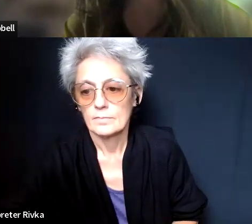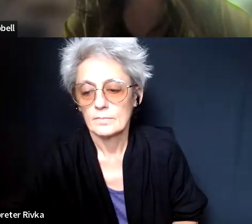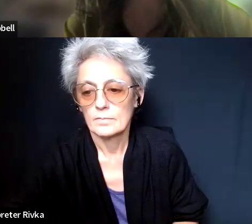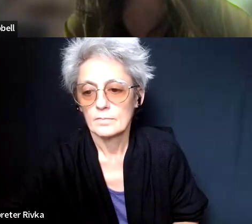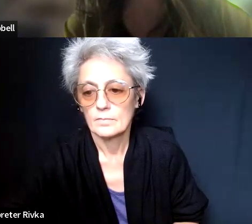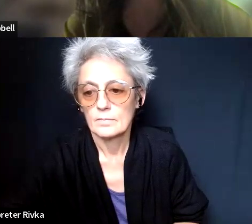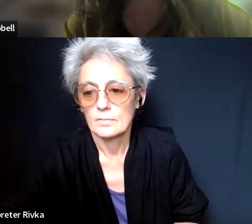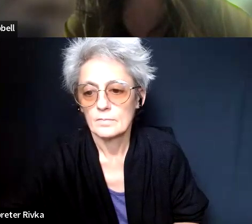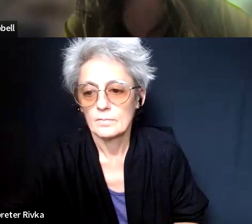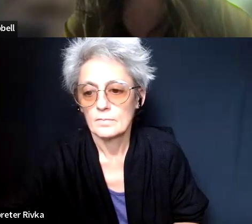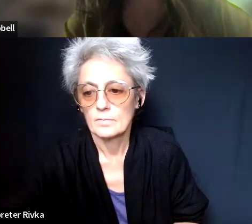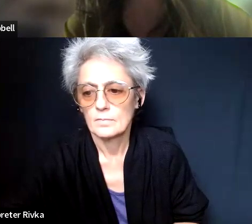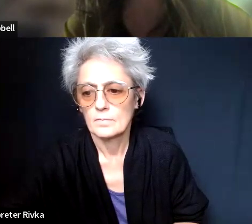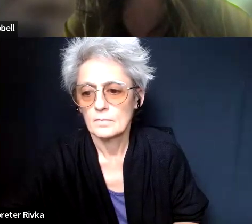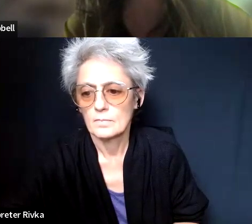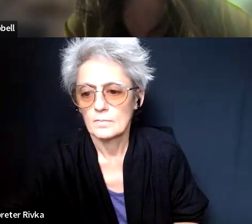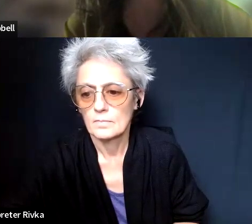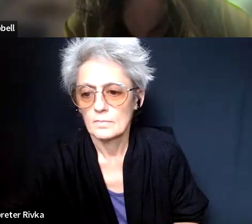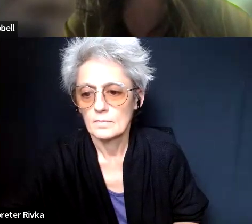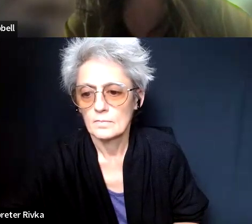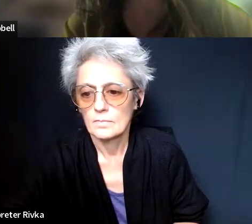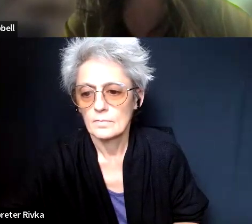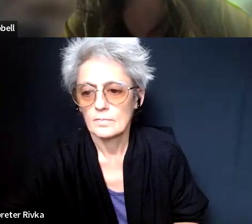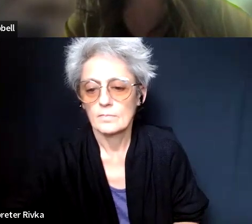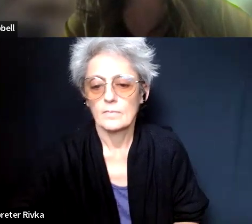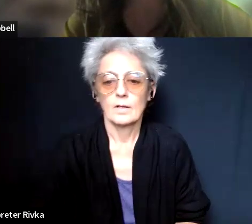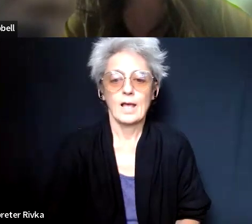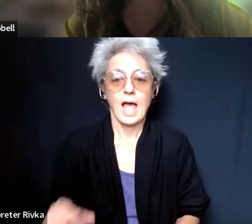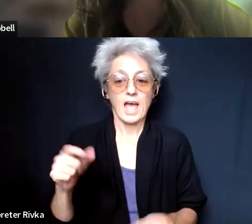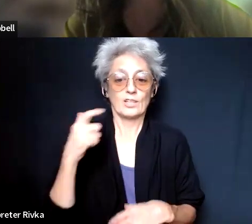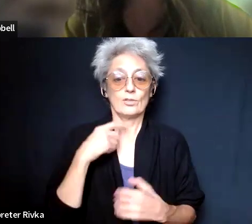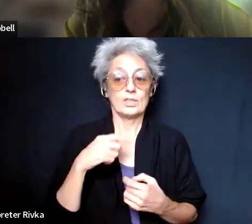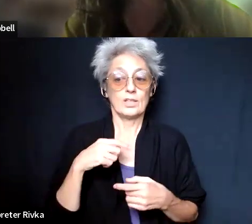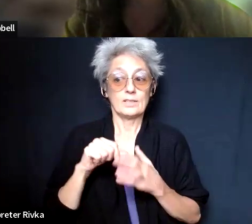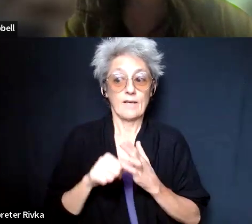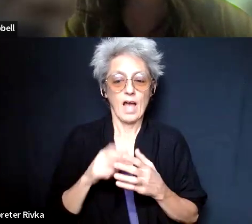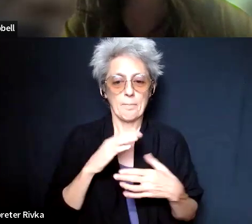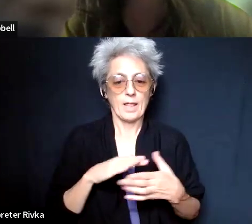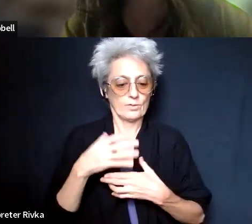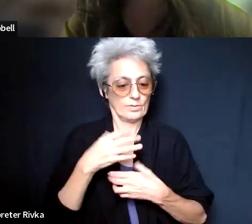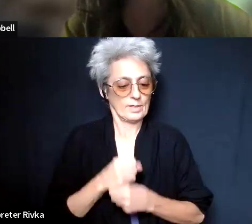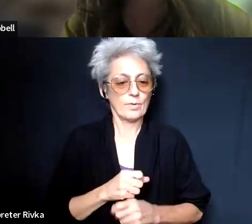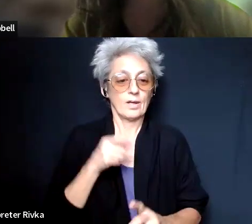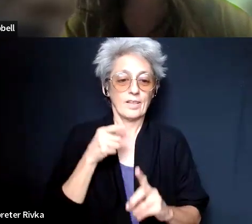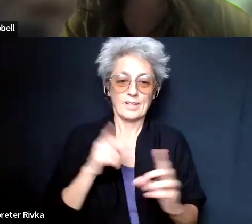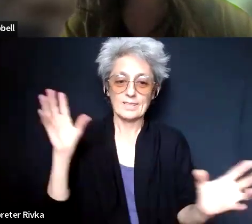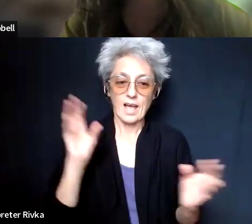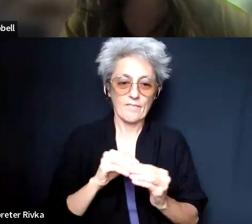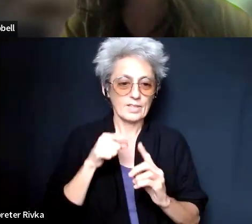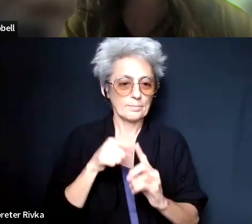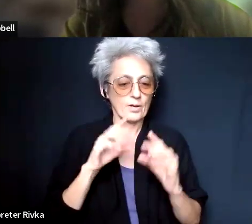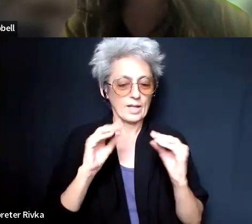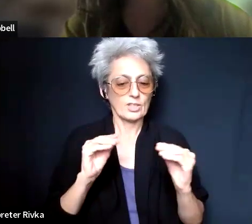Zach, and you just, emphasized everything I was going to summarize here, and that this is really about education. And